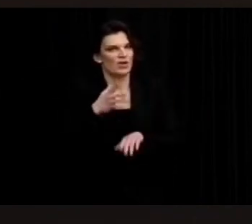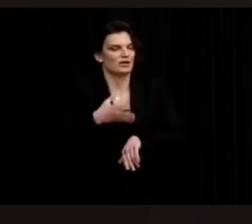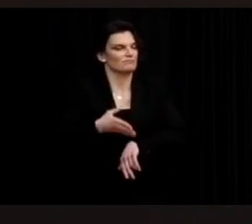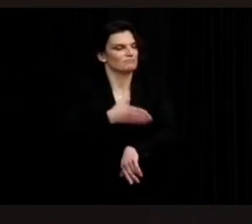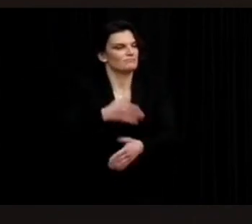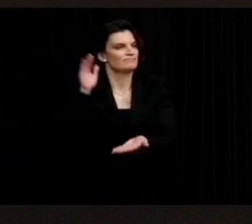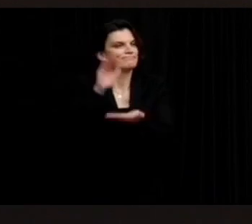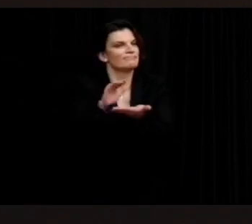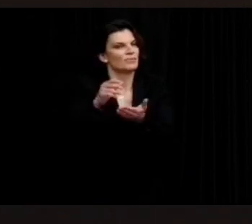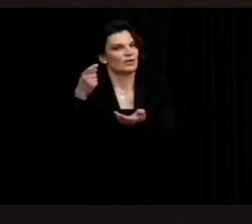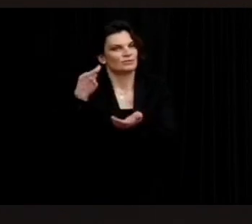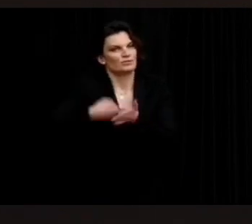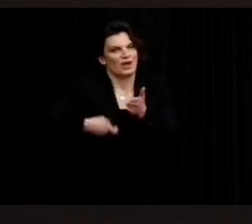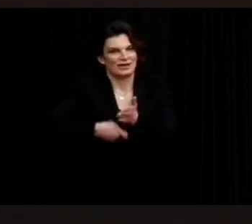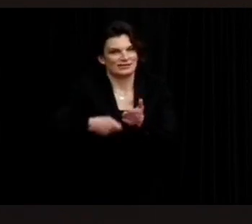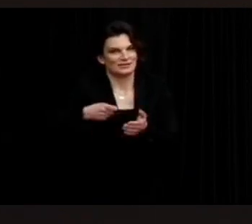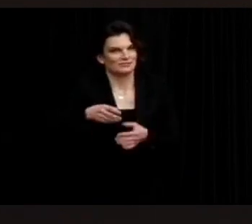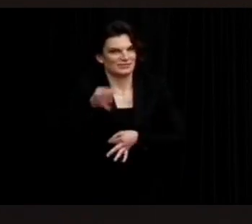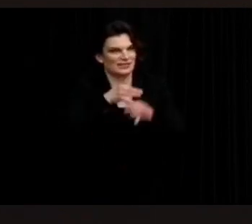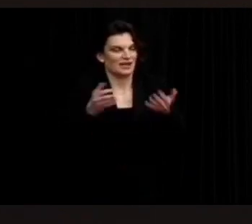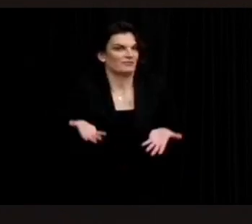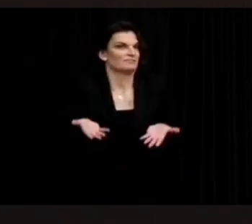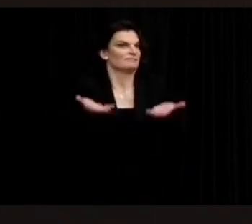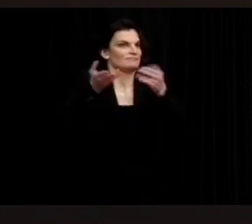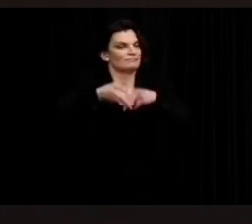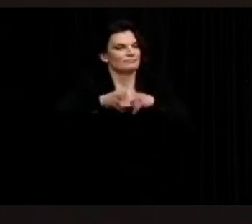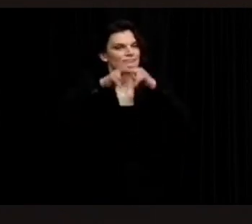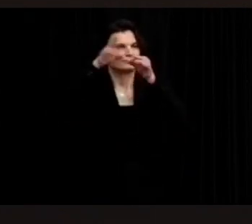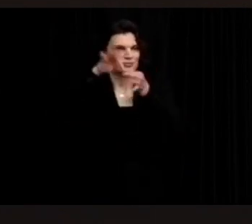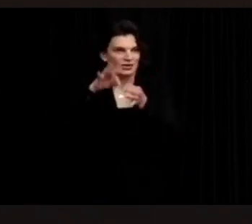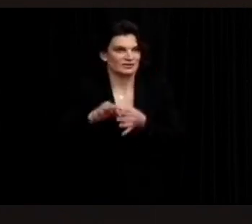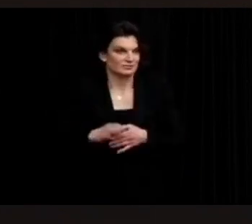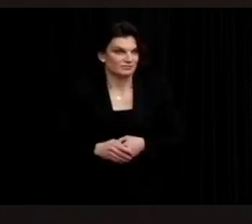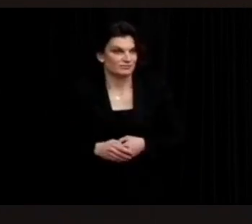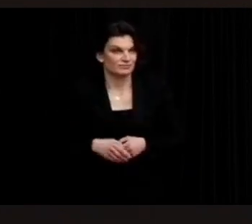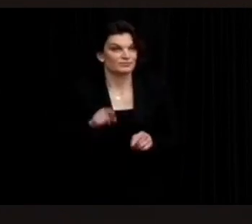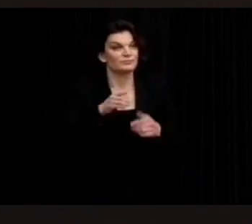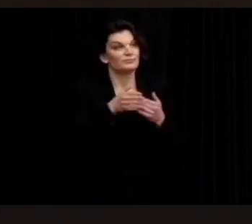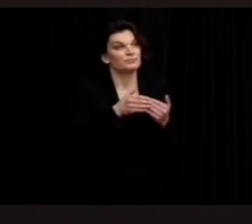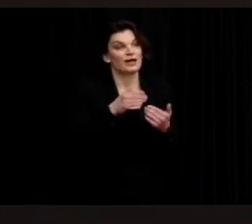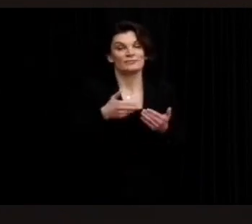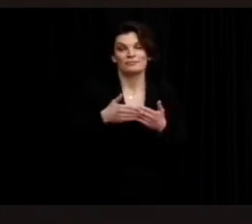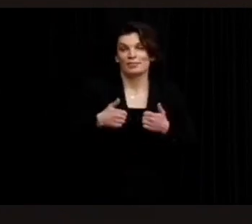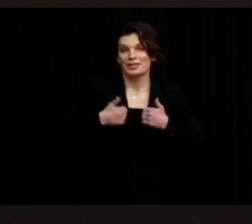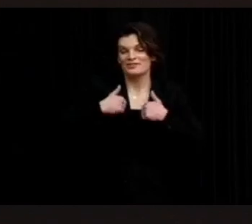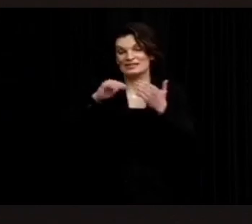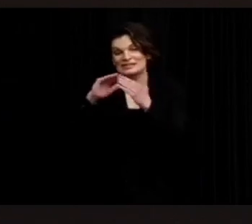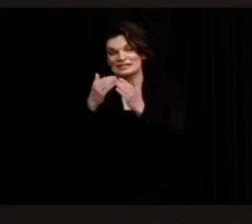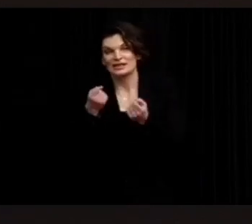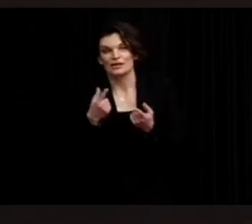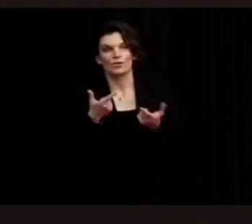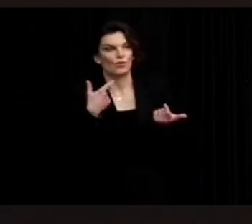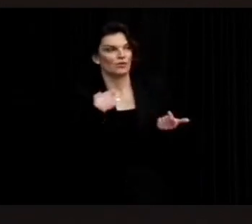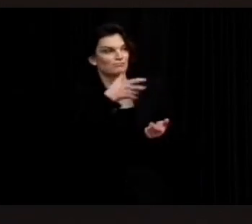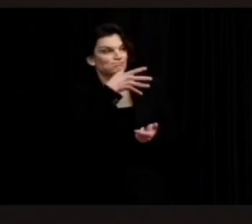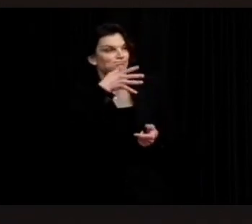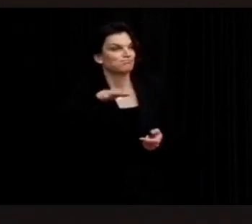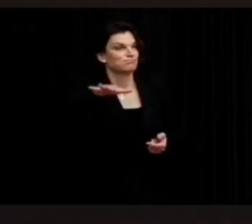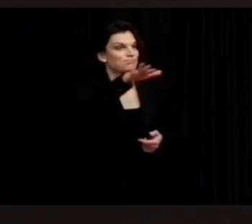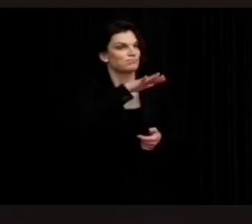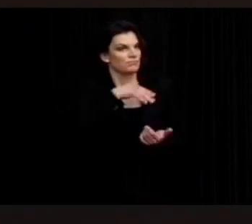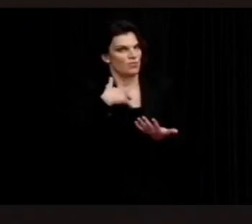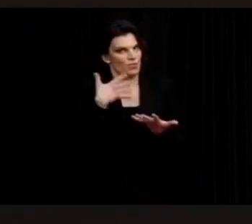lower costs. We can make big cities and small towns alike better places to live, work, and invest,